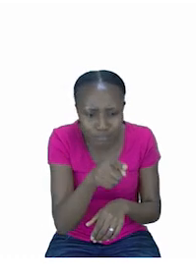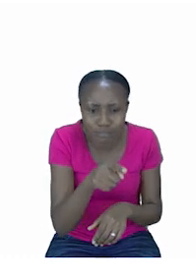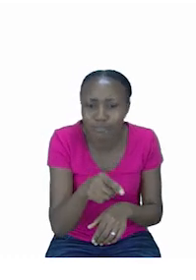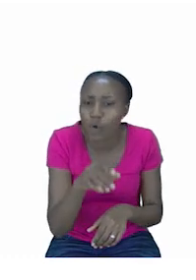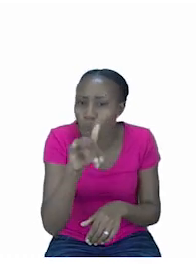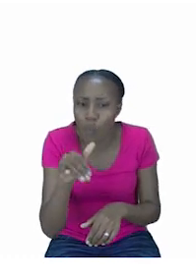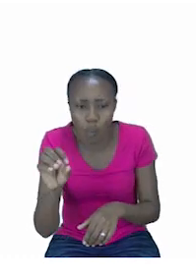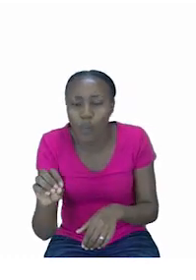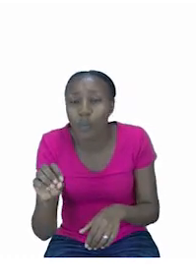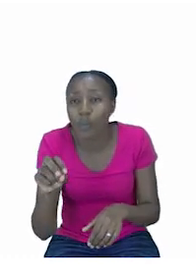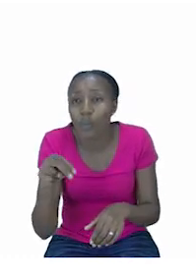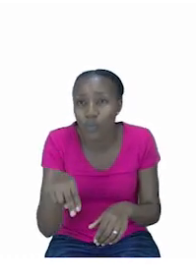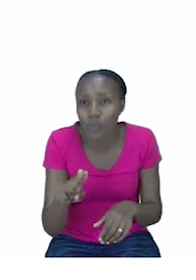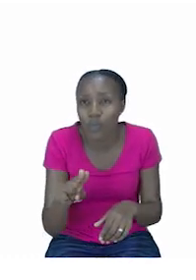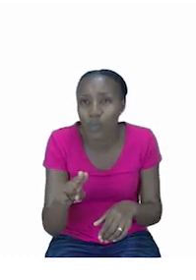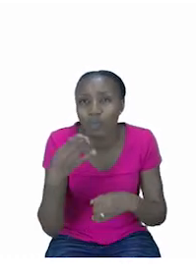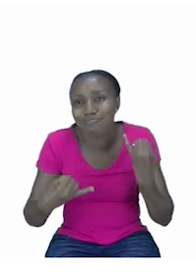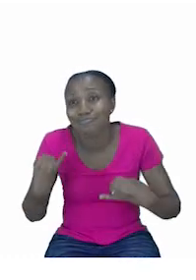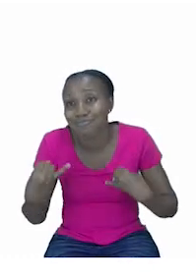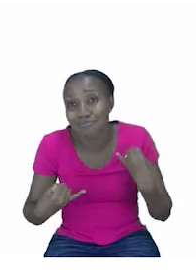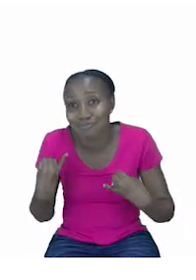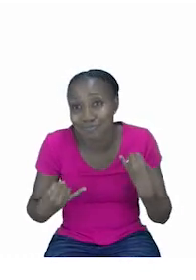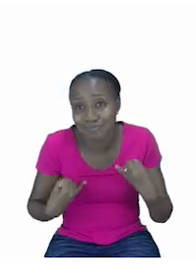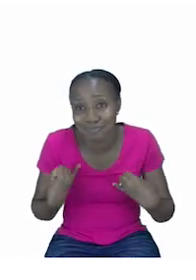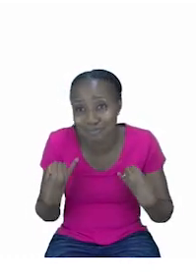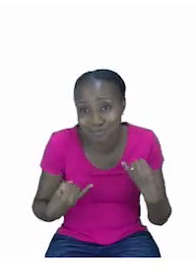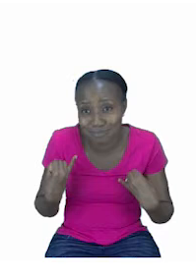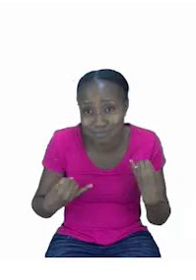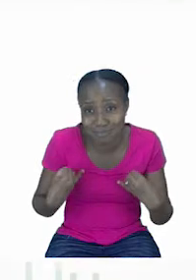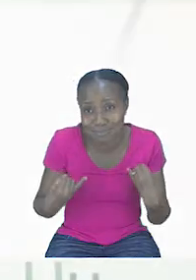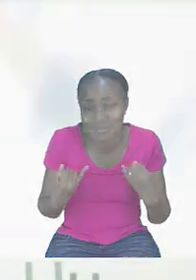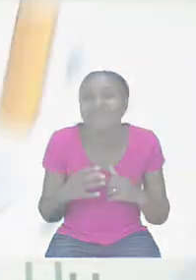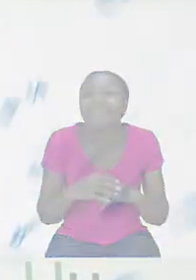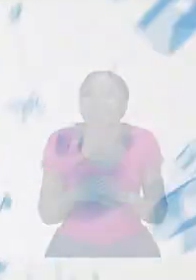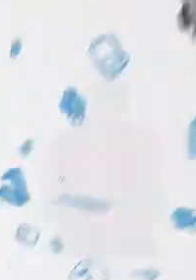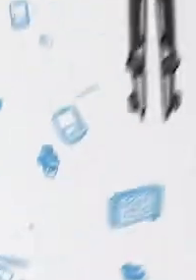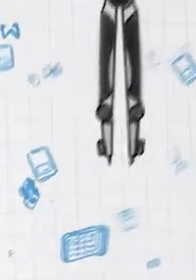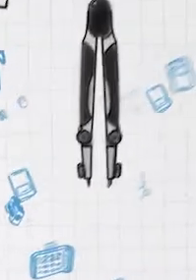there. Have fun, and I will see you just now when you are done.